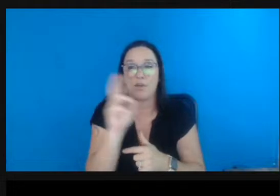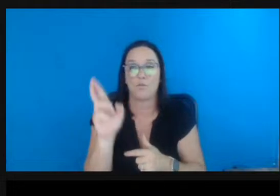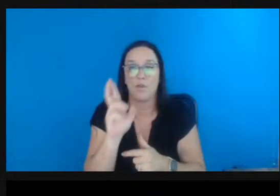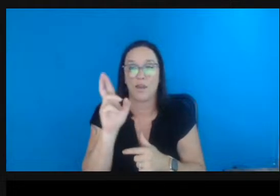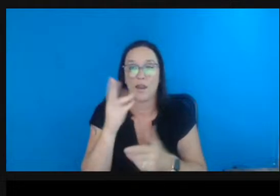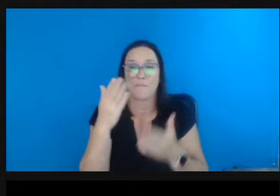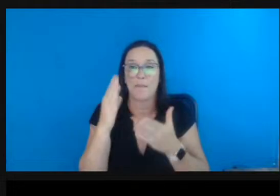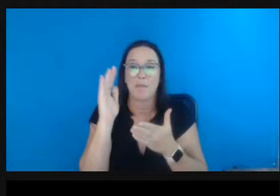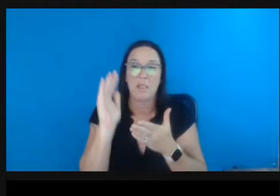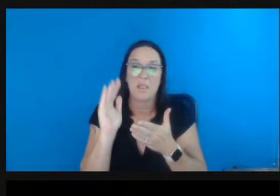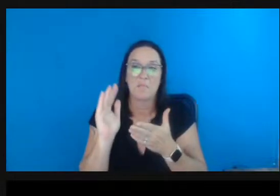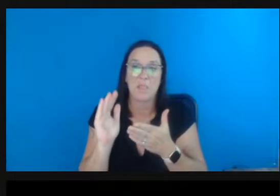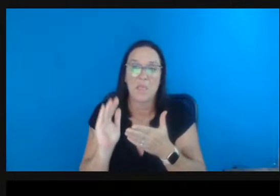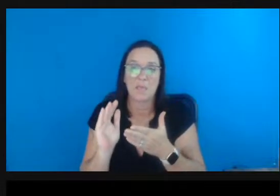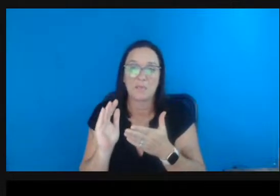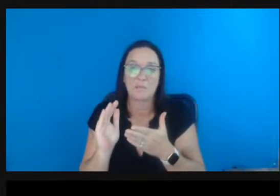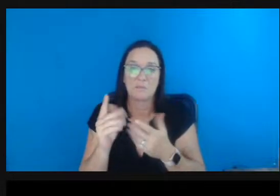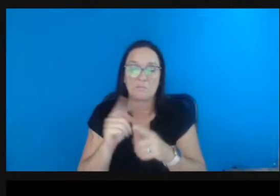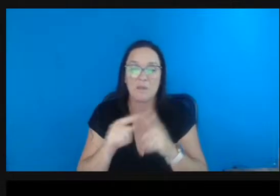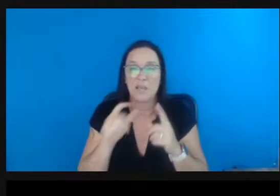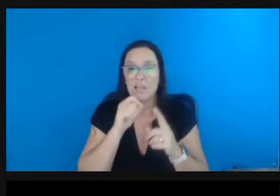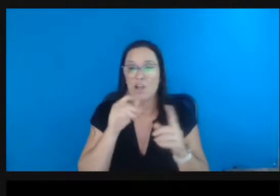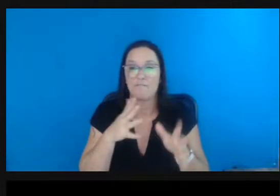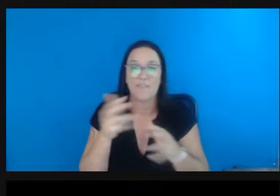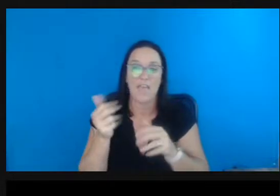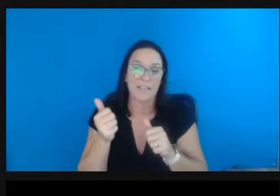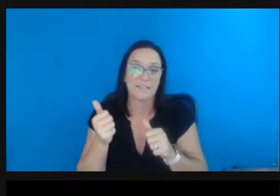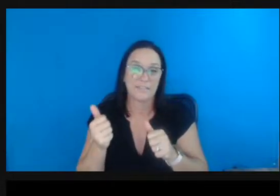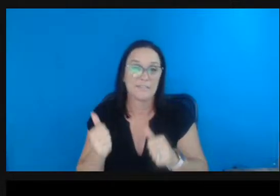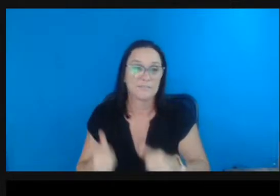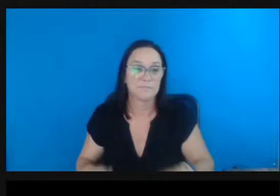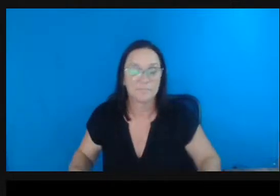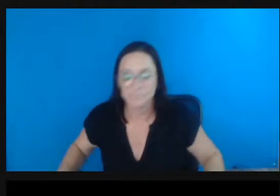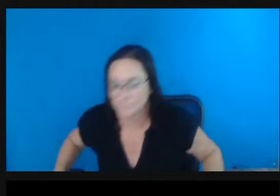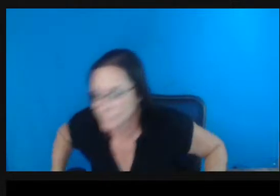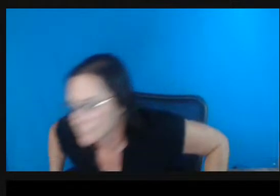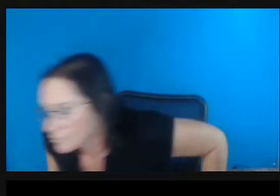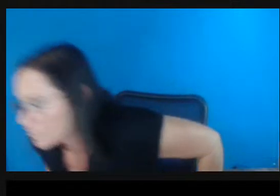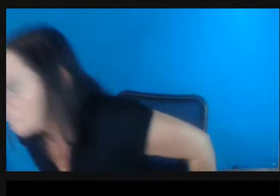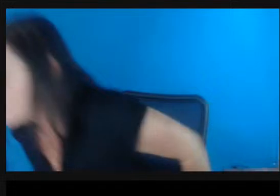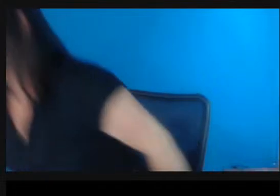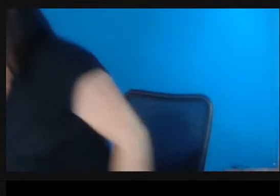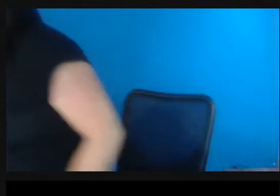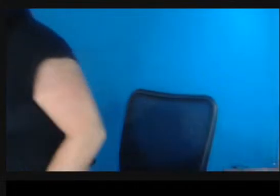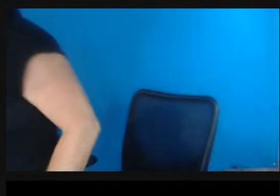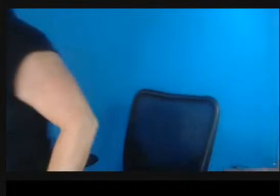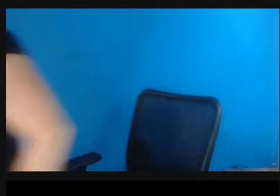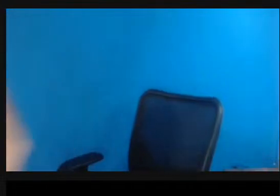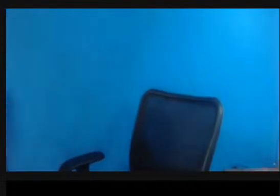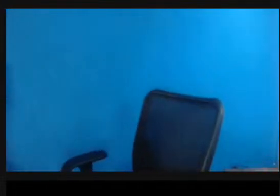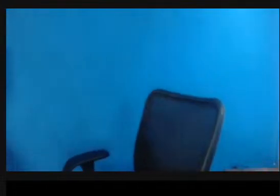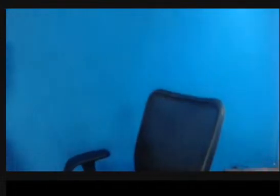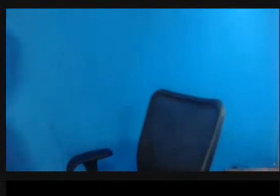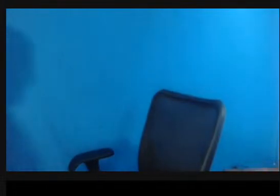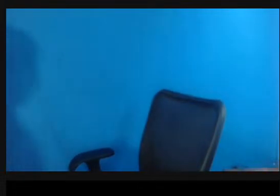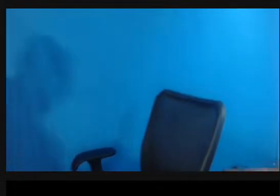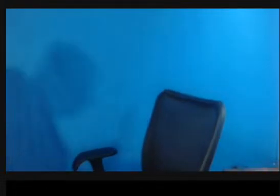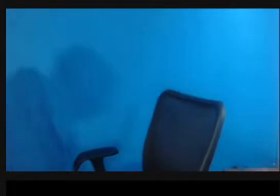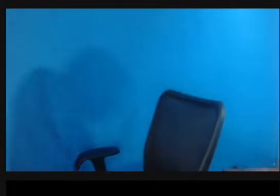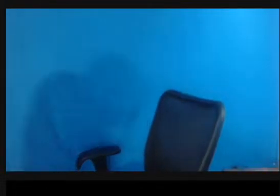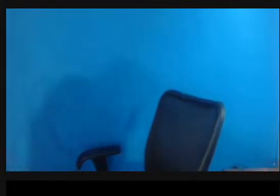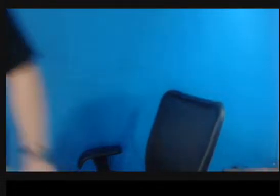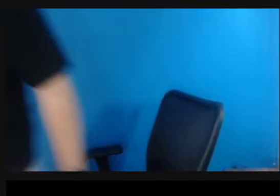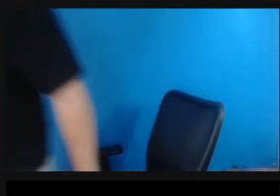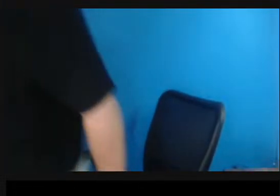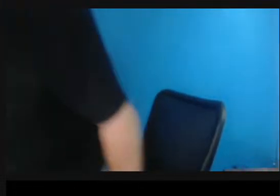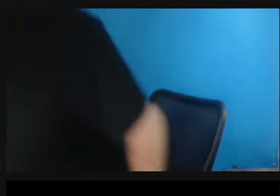down slightly, but not very fast if so. So it seems like it is in that somewhat equilibrium there, based on a tilt